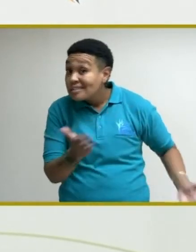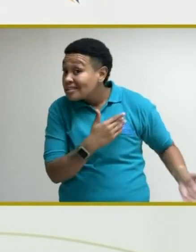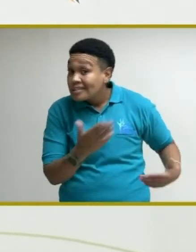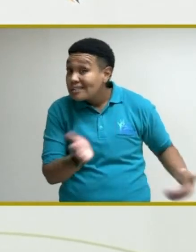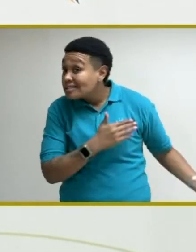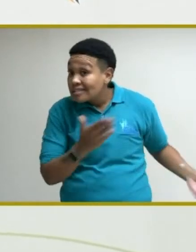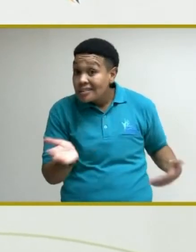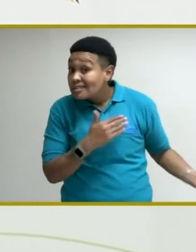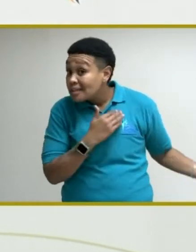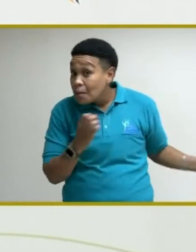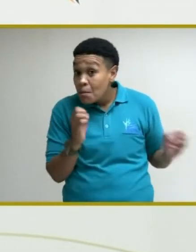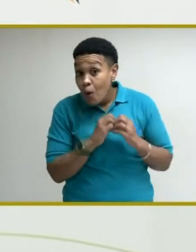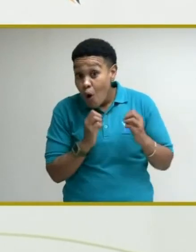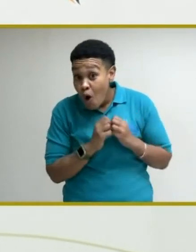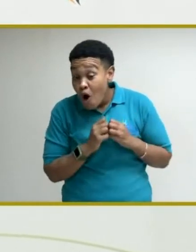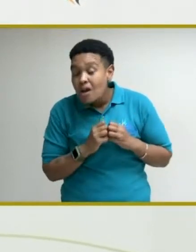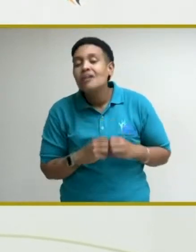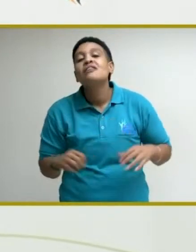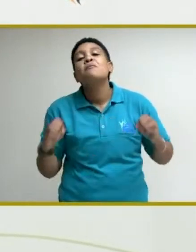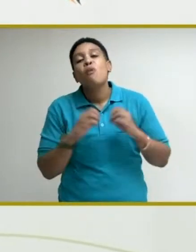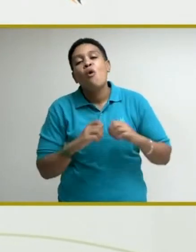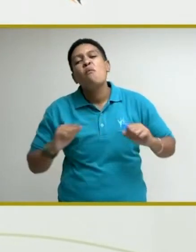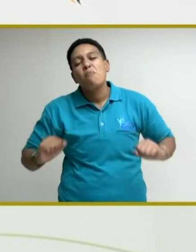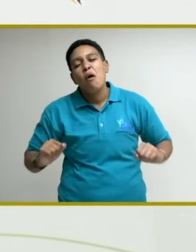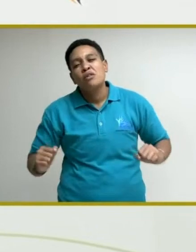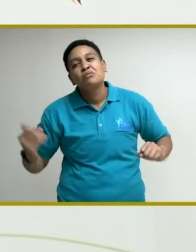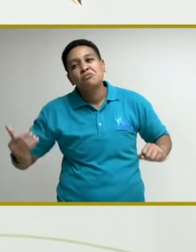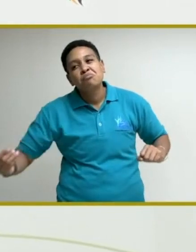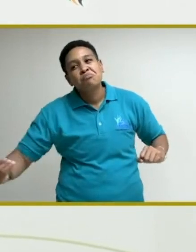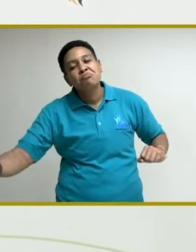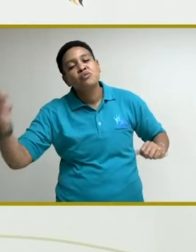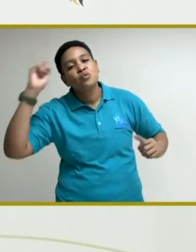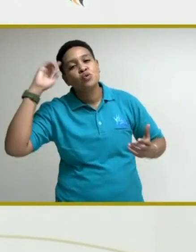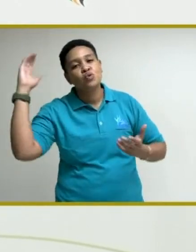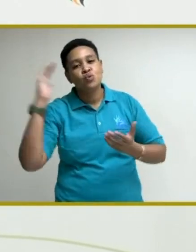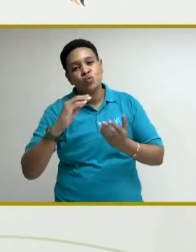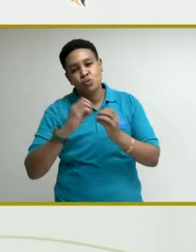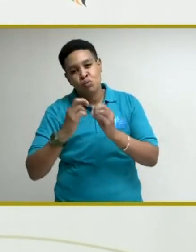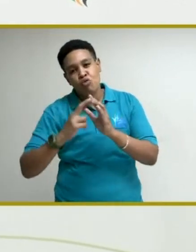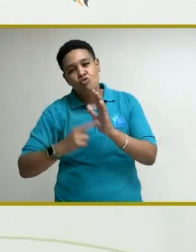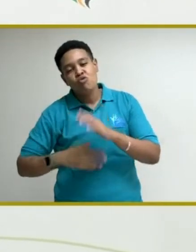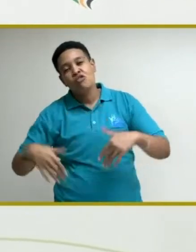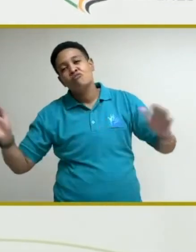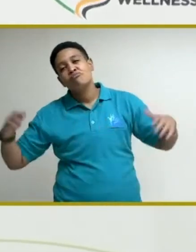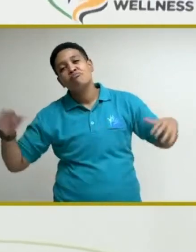vaccinated, then the more likely we are to reduce more and more restrictions.